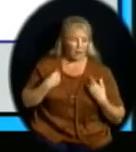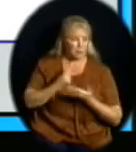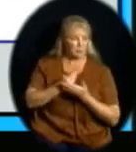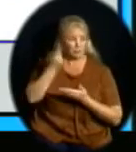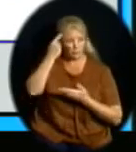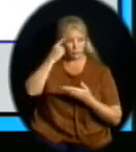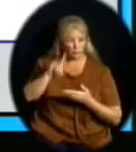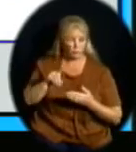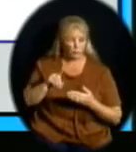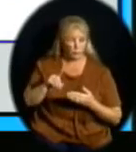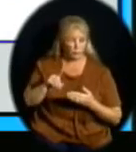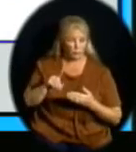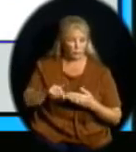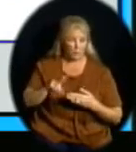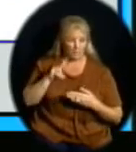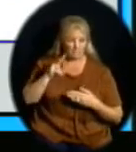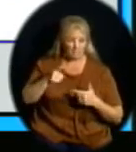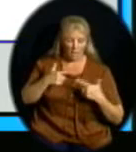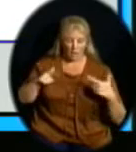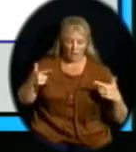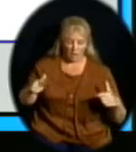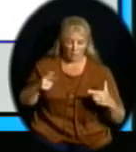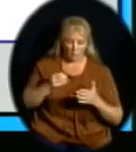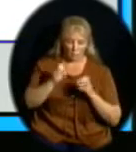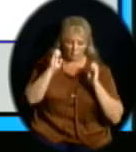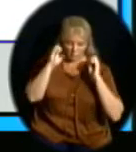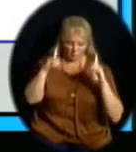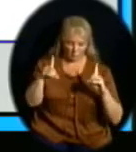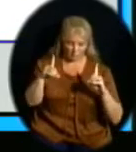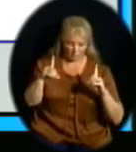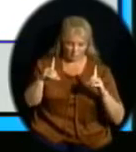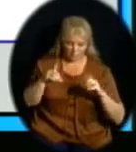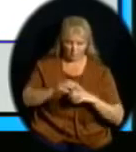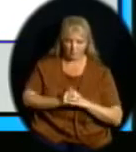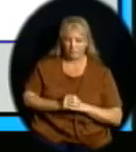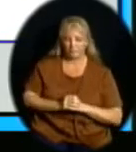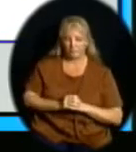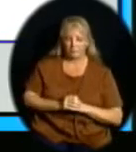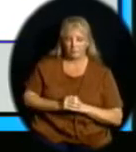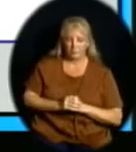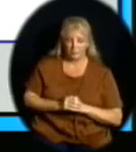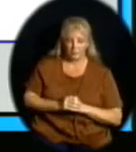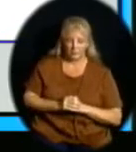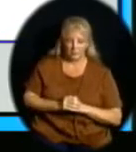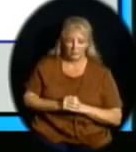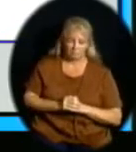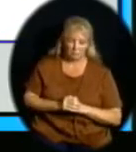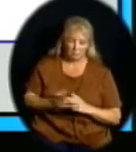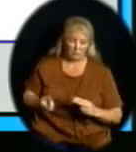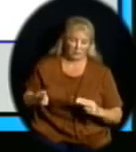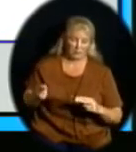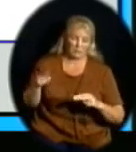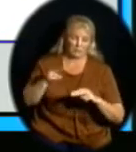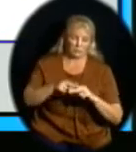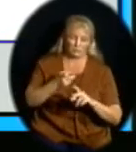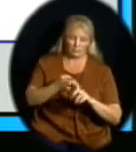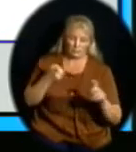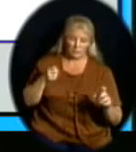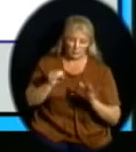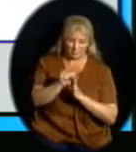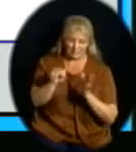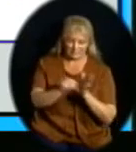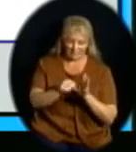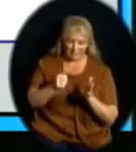that occurs that have weighting factors associated with them. That's 7.2%. And the increase from base state aid, which was supported by the